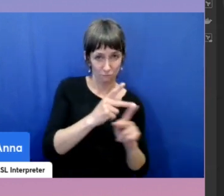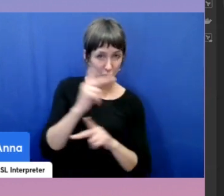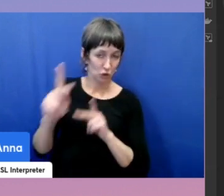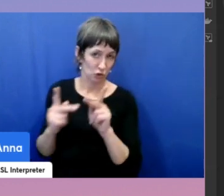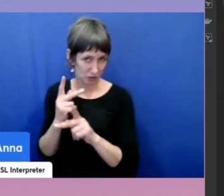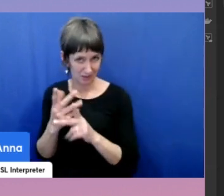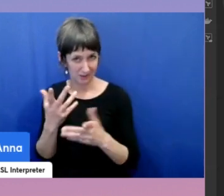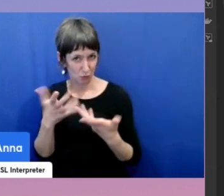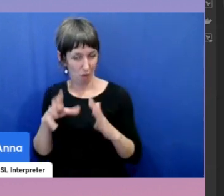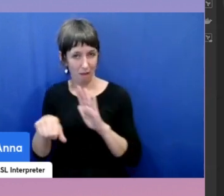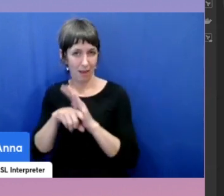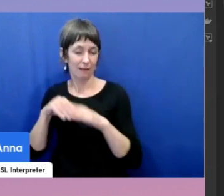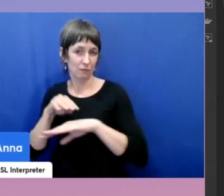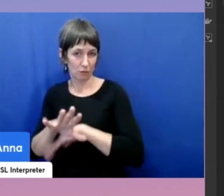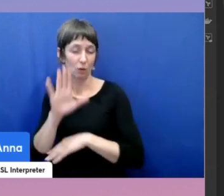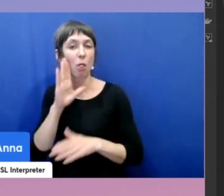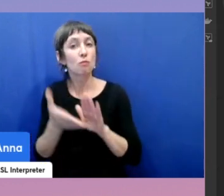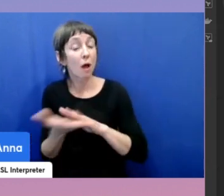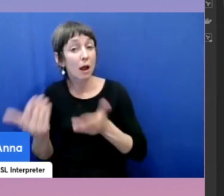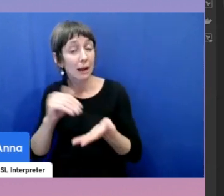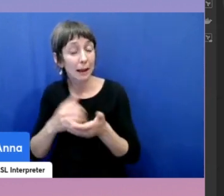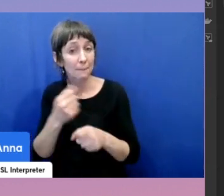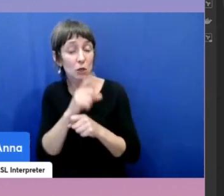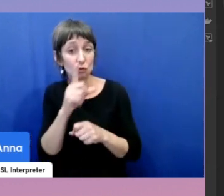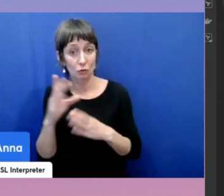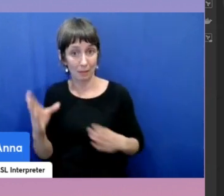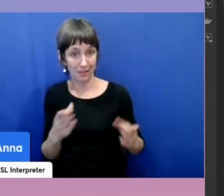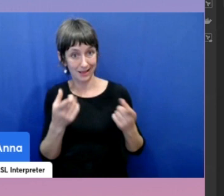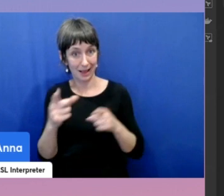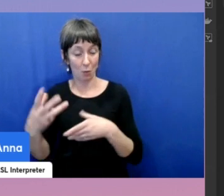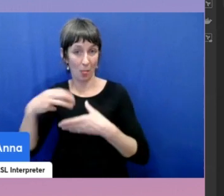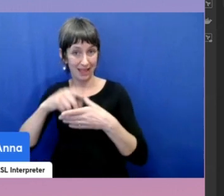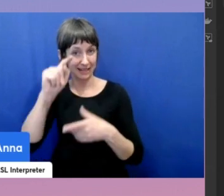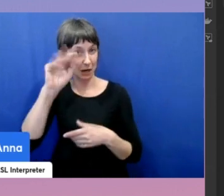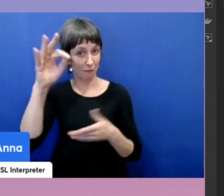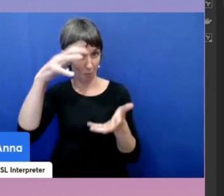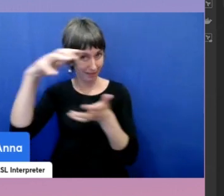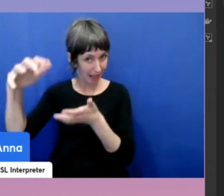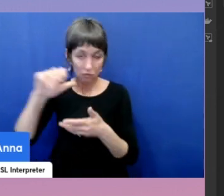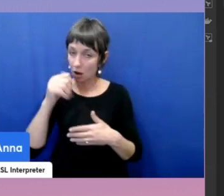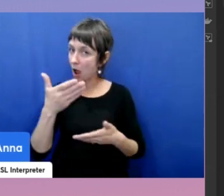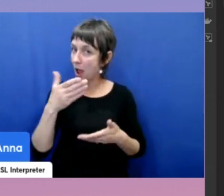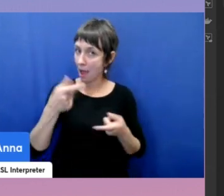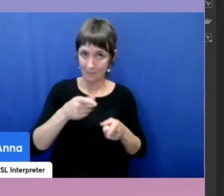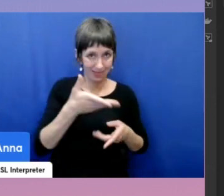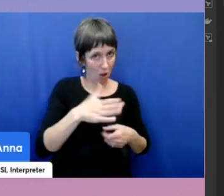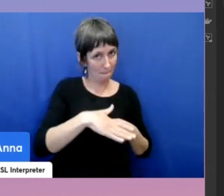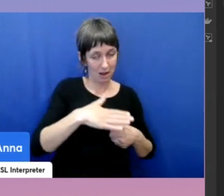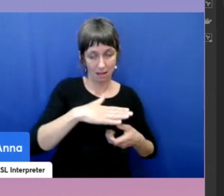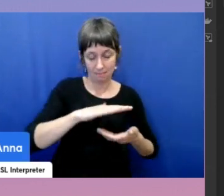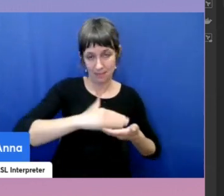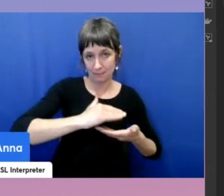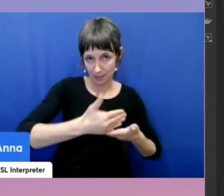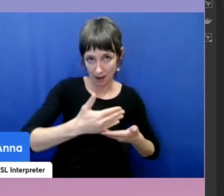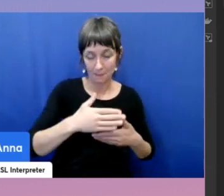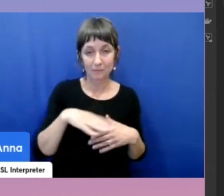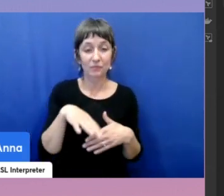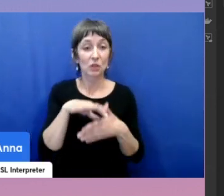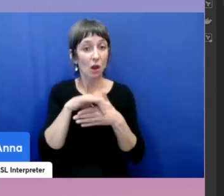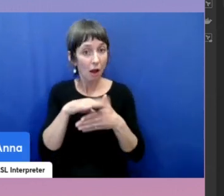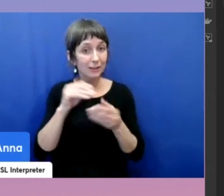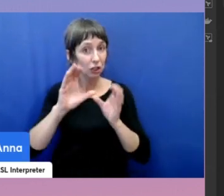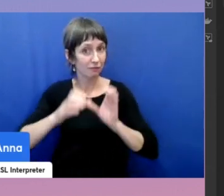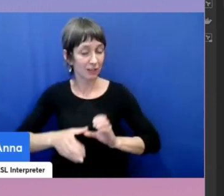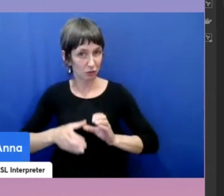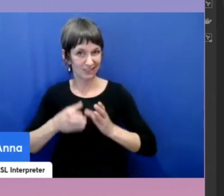again, I'm going to run that again. The plan is happening inside Terraform Cloud. It's not happening on my local laptop, and the contents and the configuration of it